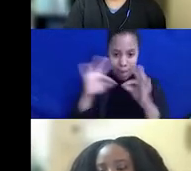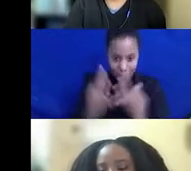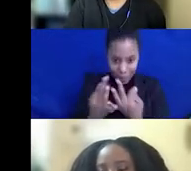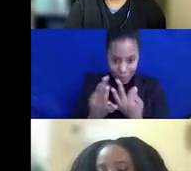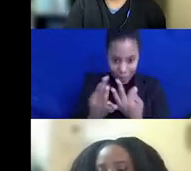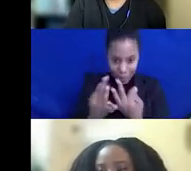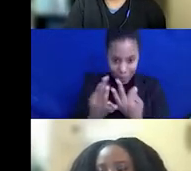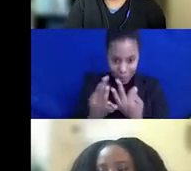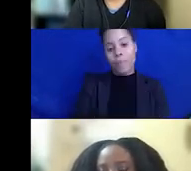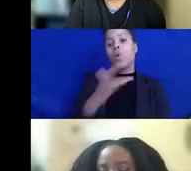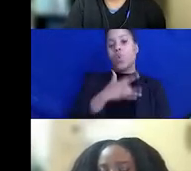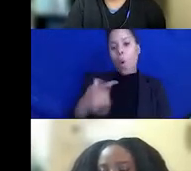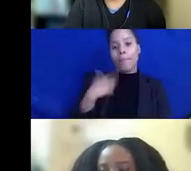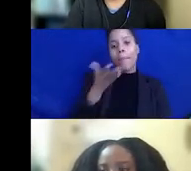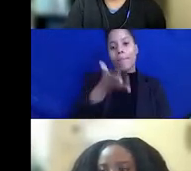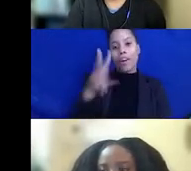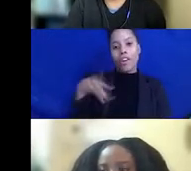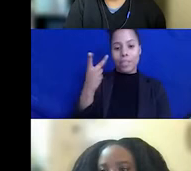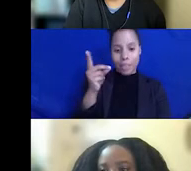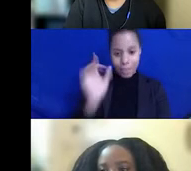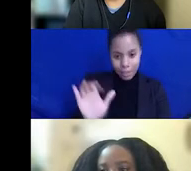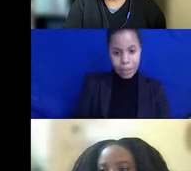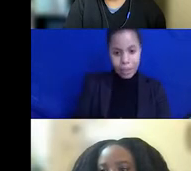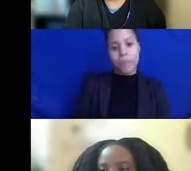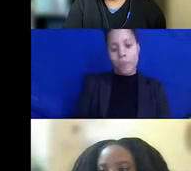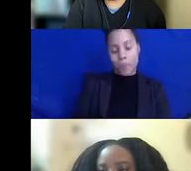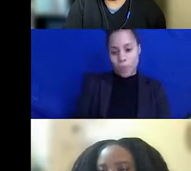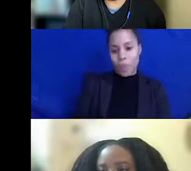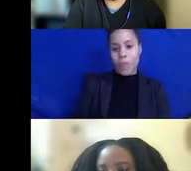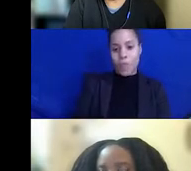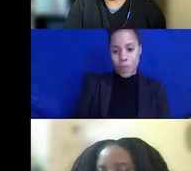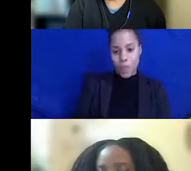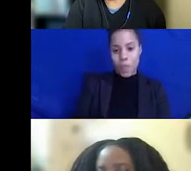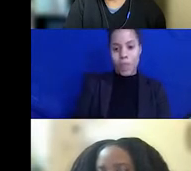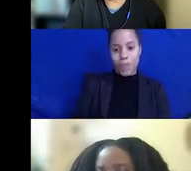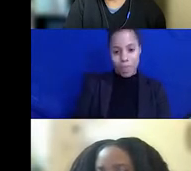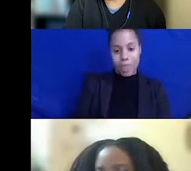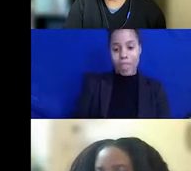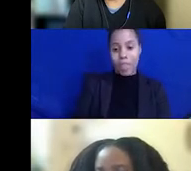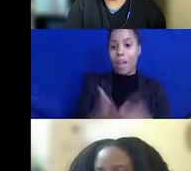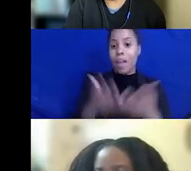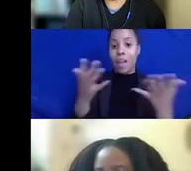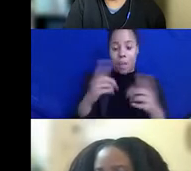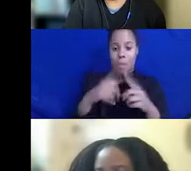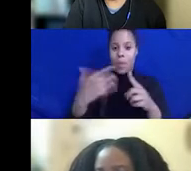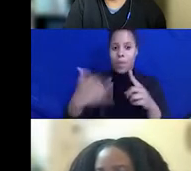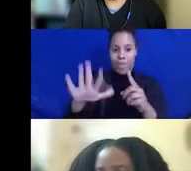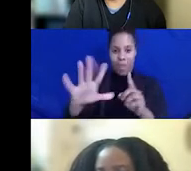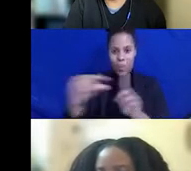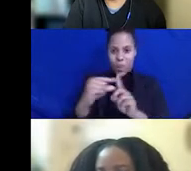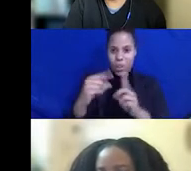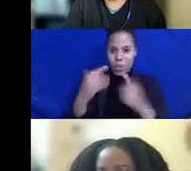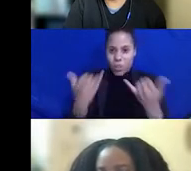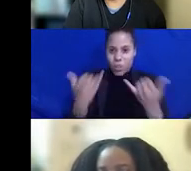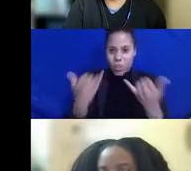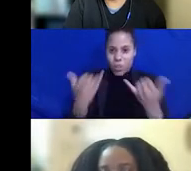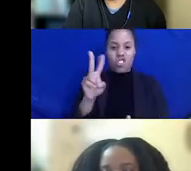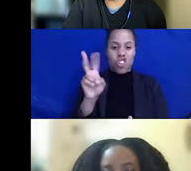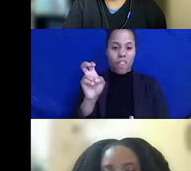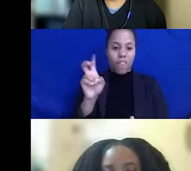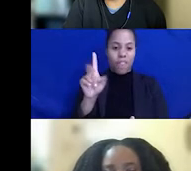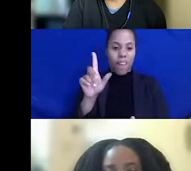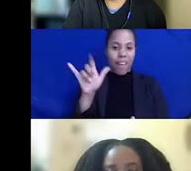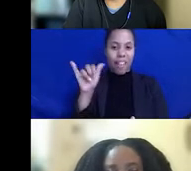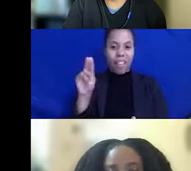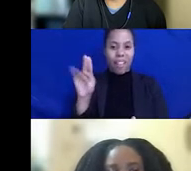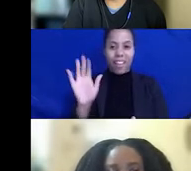DC. And, you know, as Myaisha said, the word of the day today is surveillance. And during that icebreaker, I saw